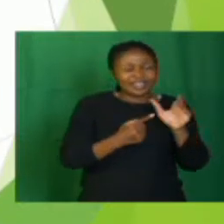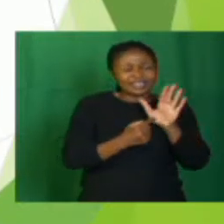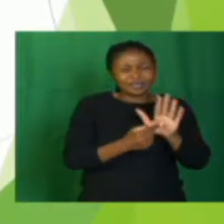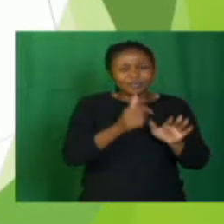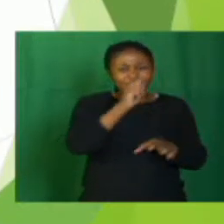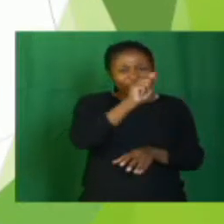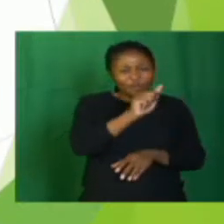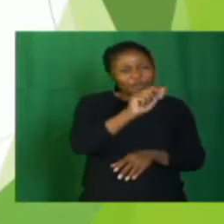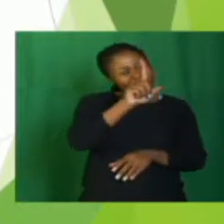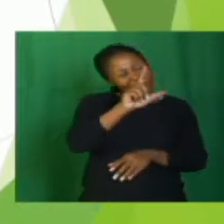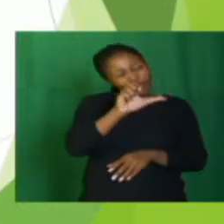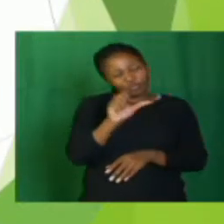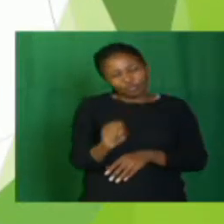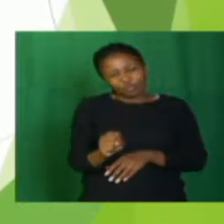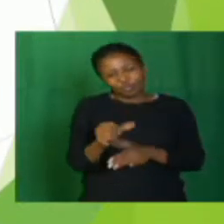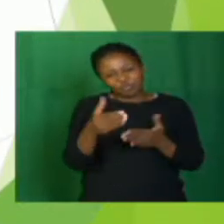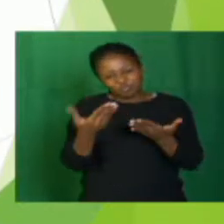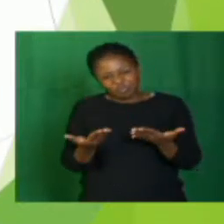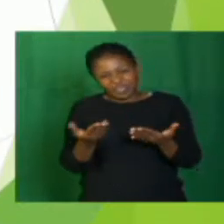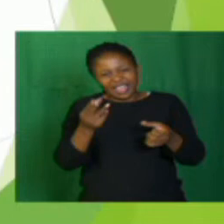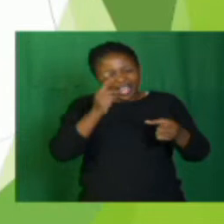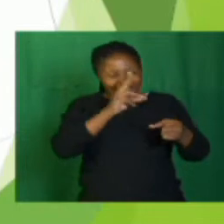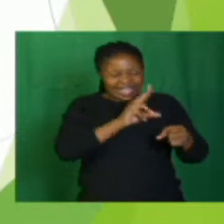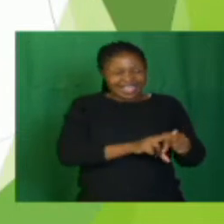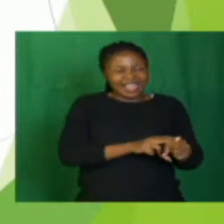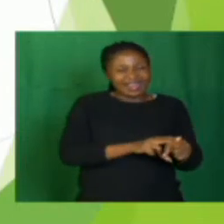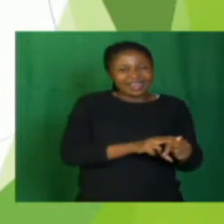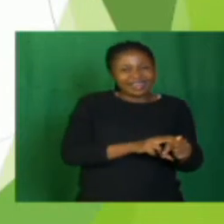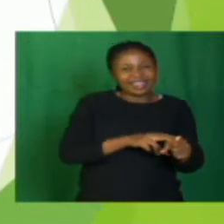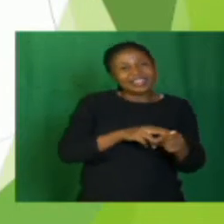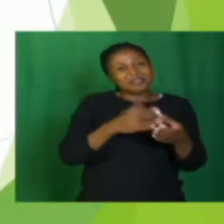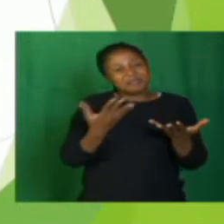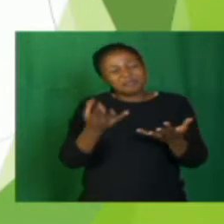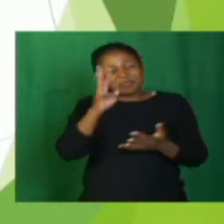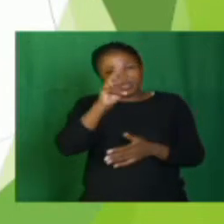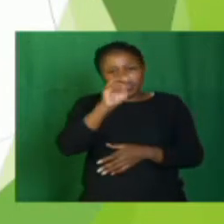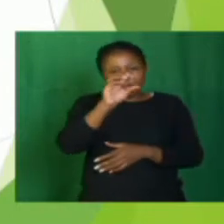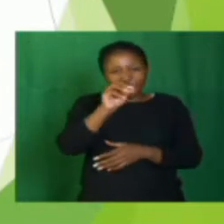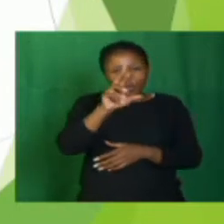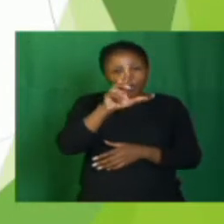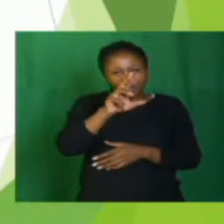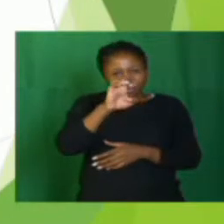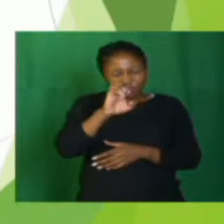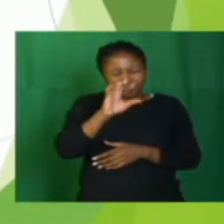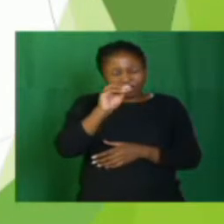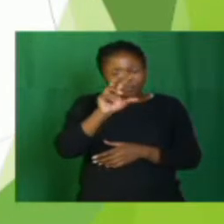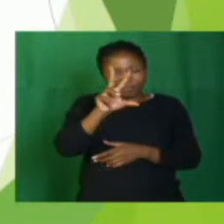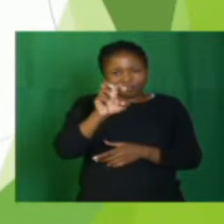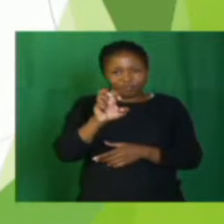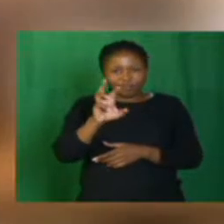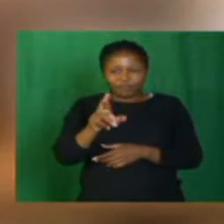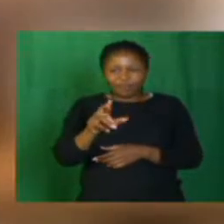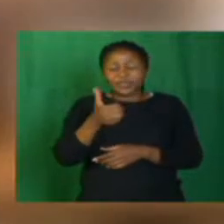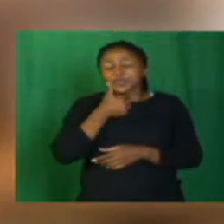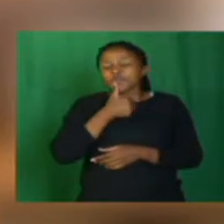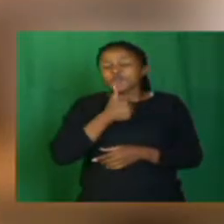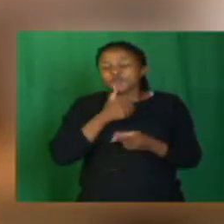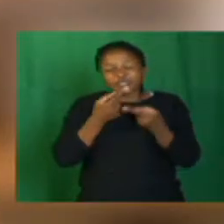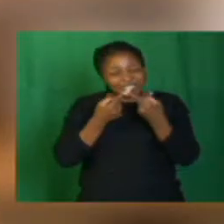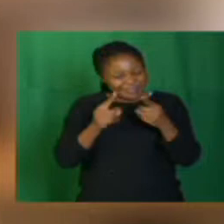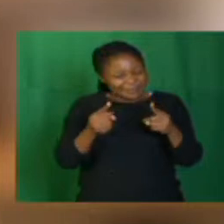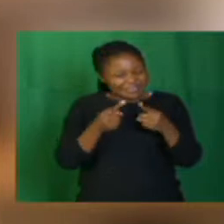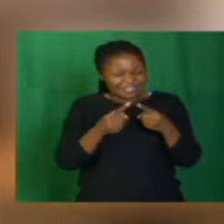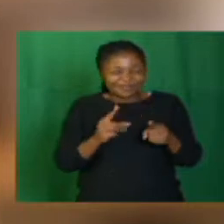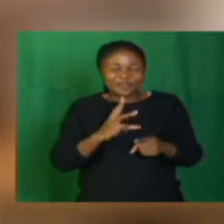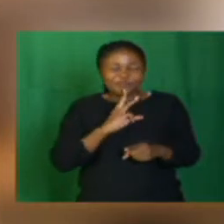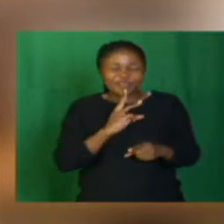you are still discussing the same idea. Now we move on to the other side. Remember